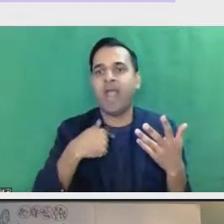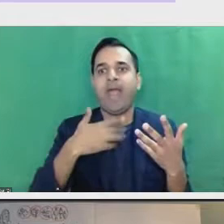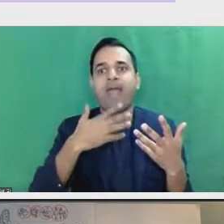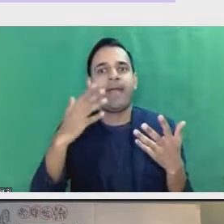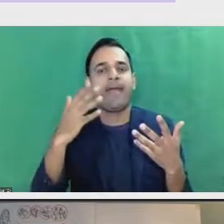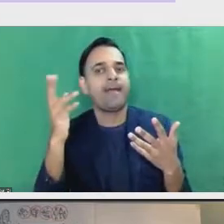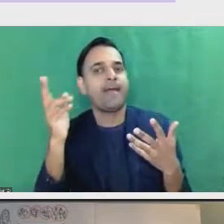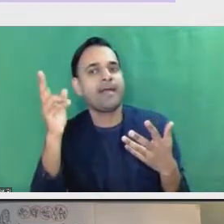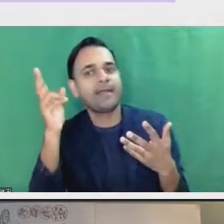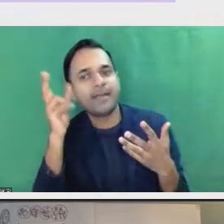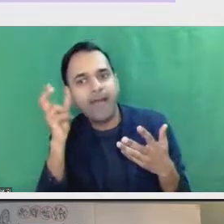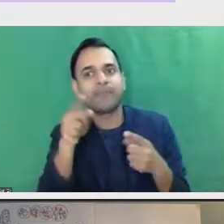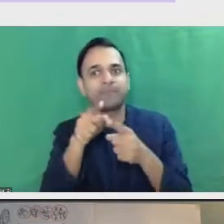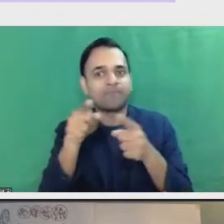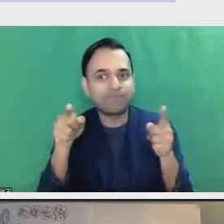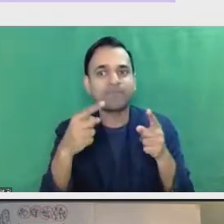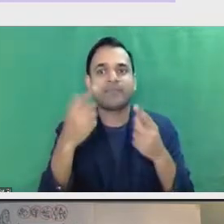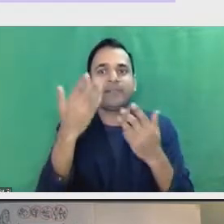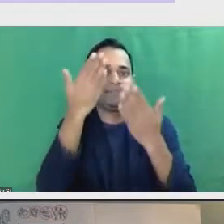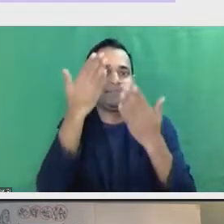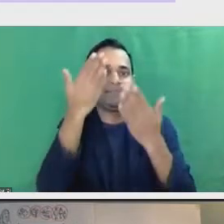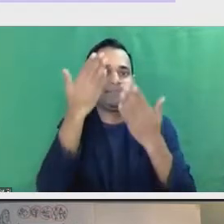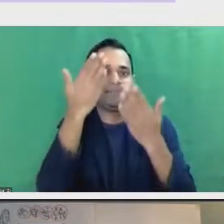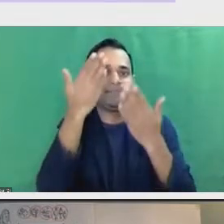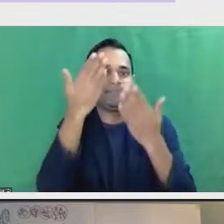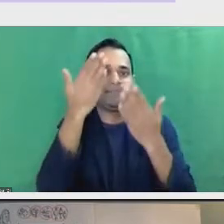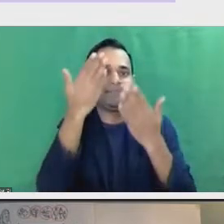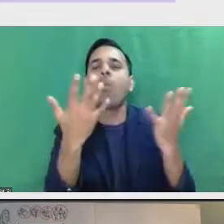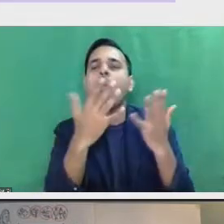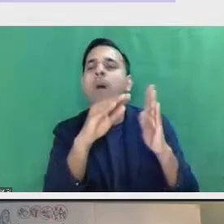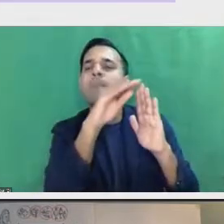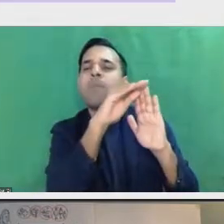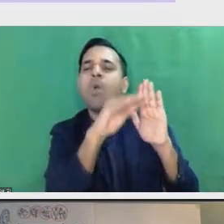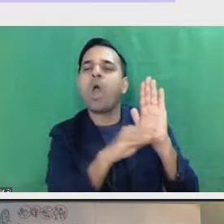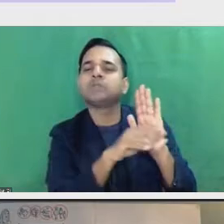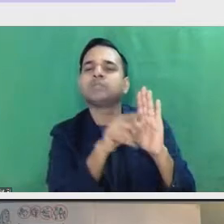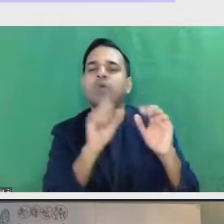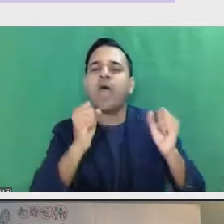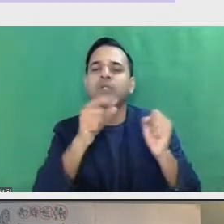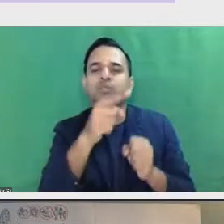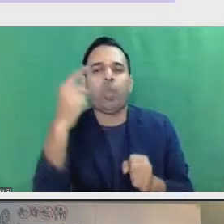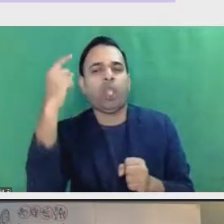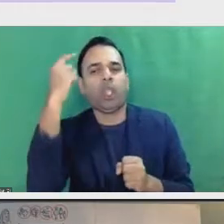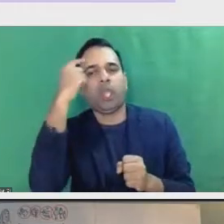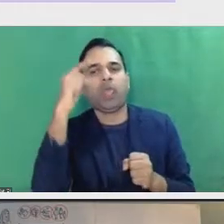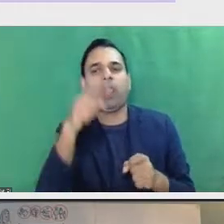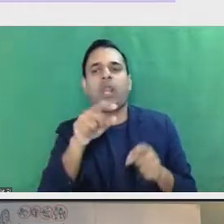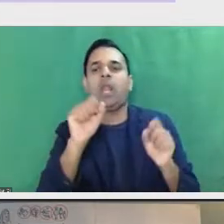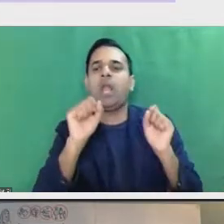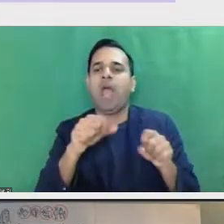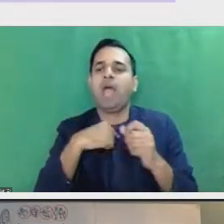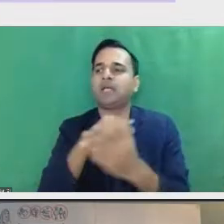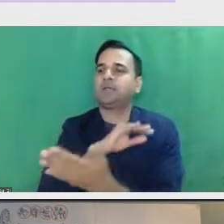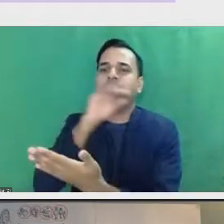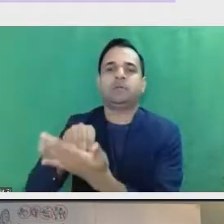place in the GBF to ensure that women have access to equal opportunities for leadership, for women to be able